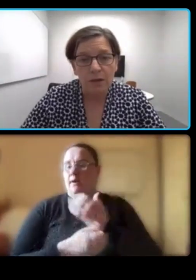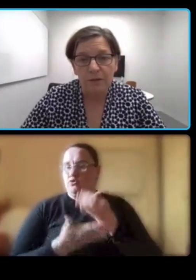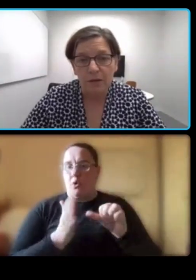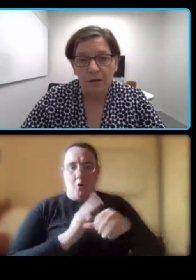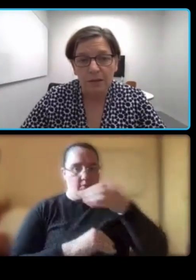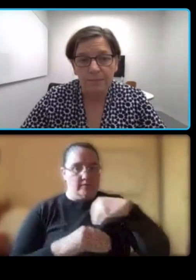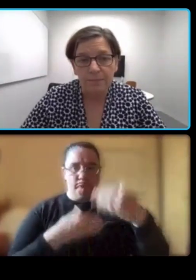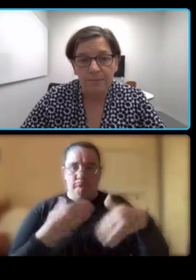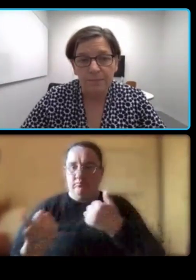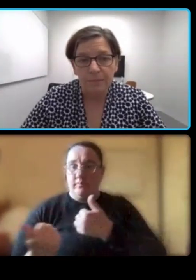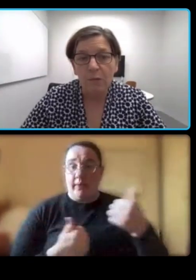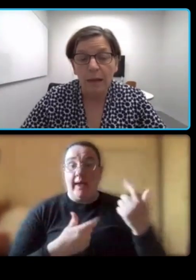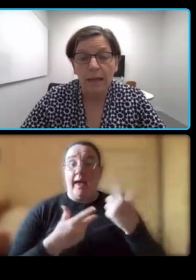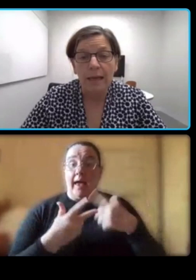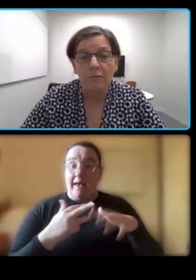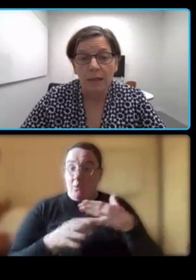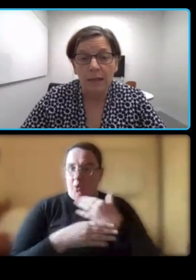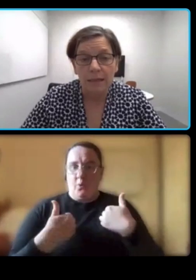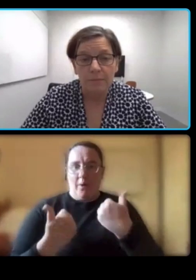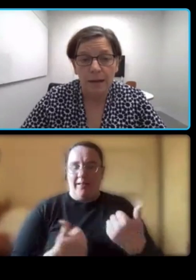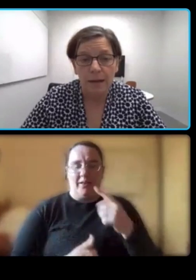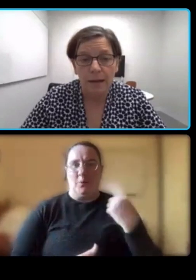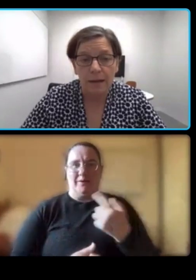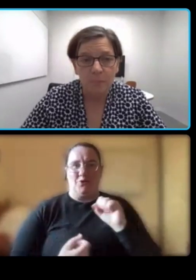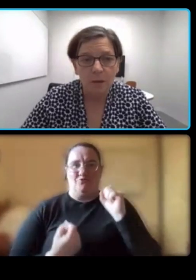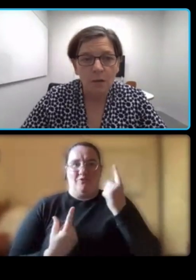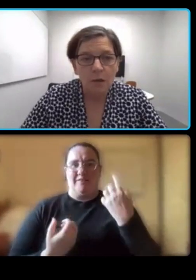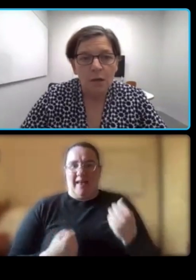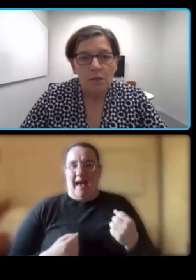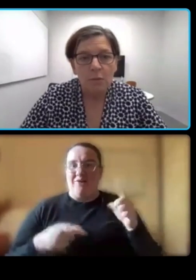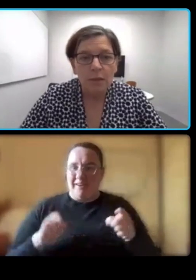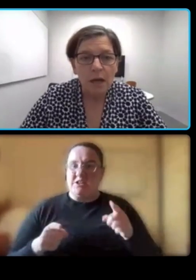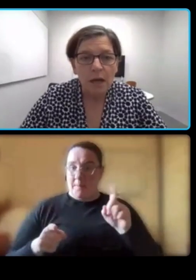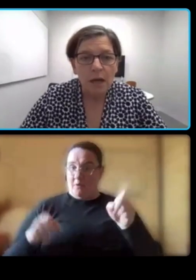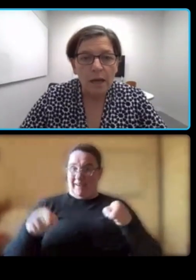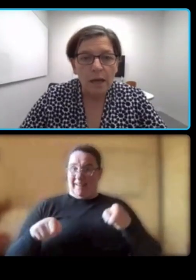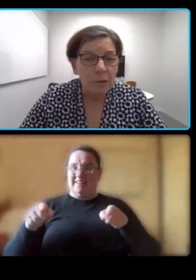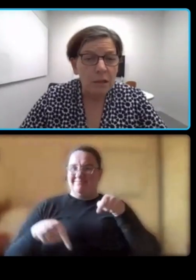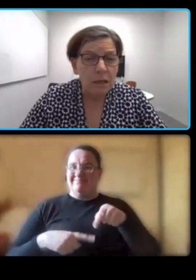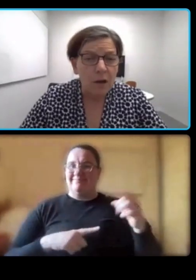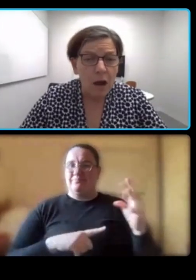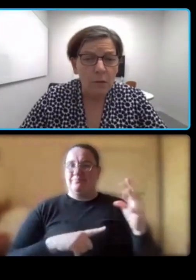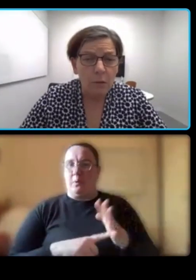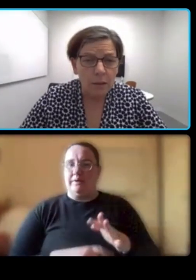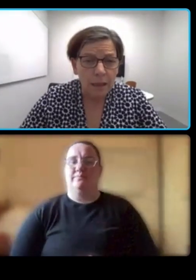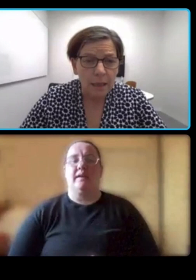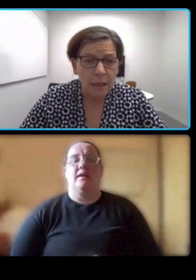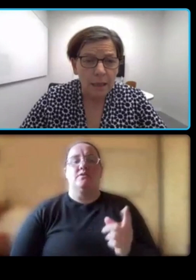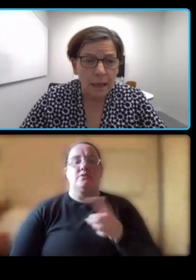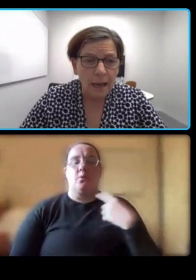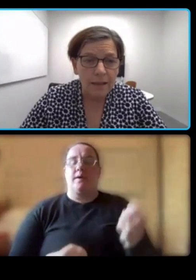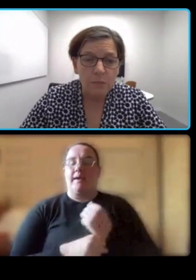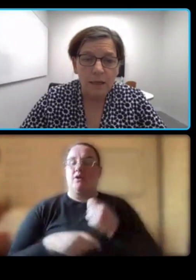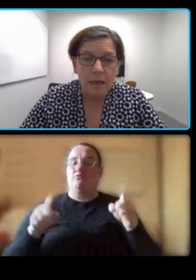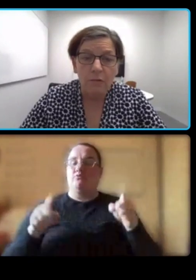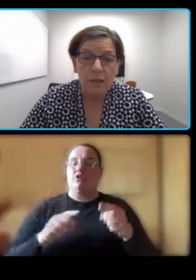well, we don't even notice it. The way we regulate really does matter. So we're designing a regulatory model to deliver high quality